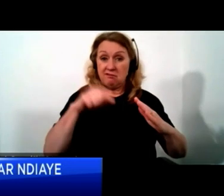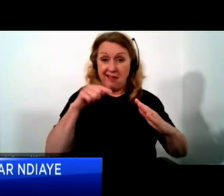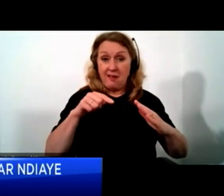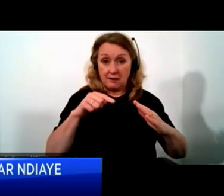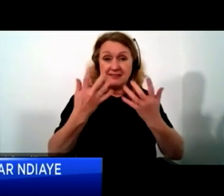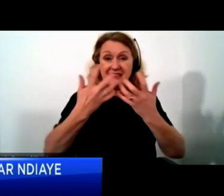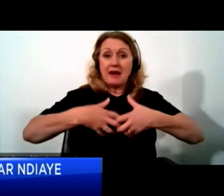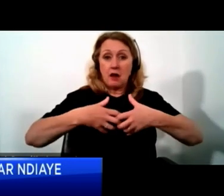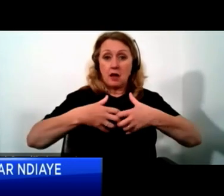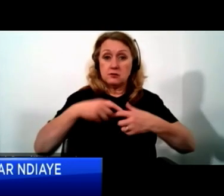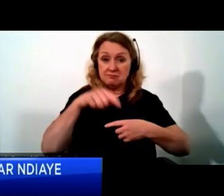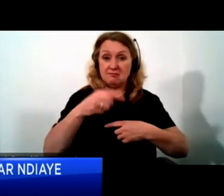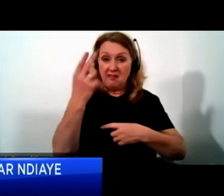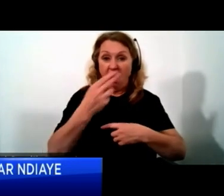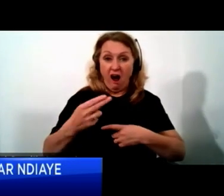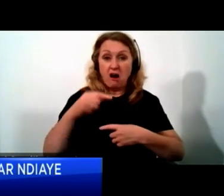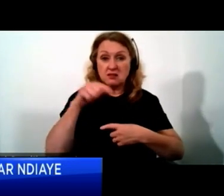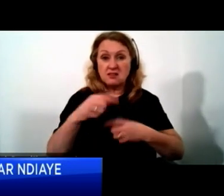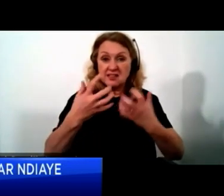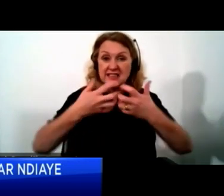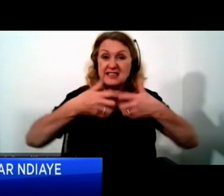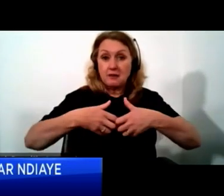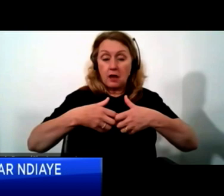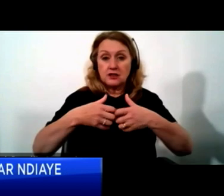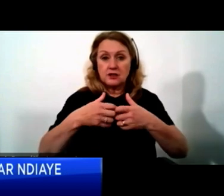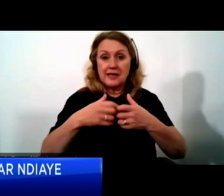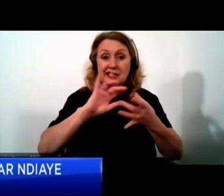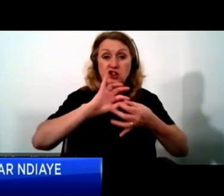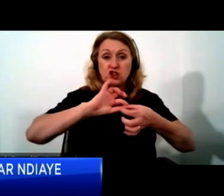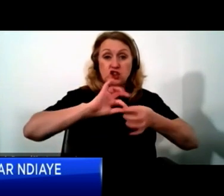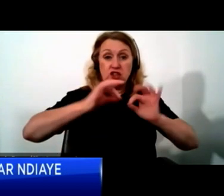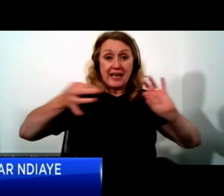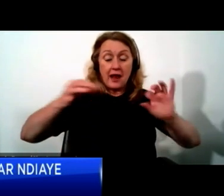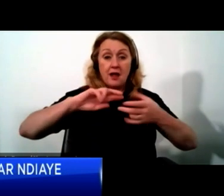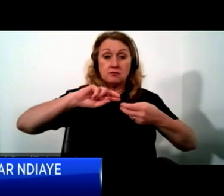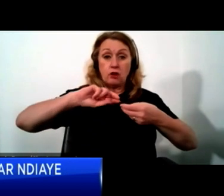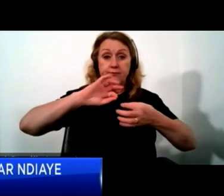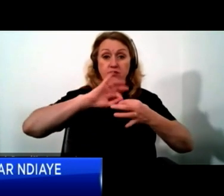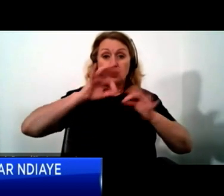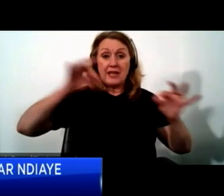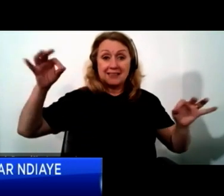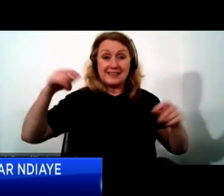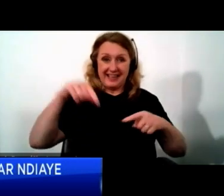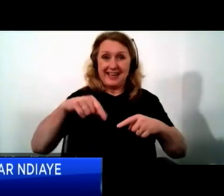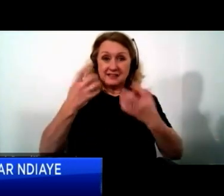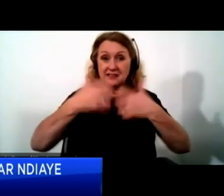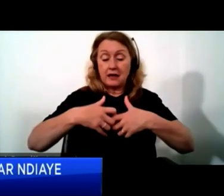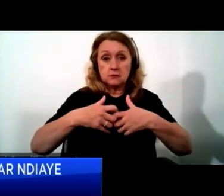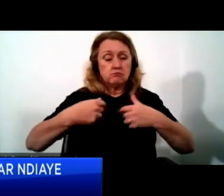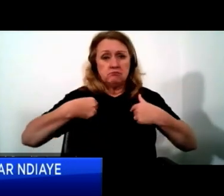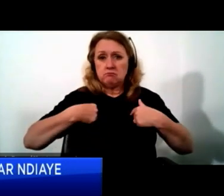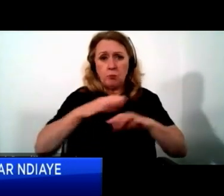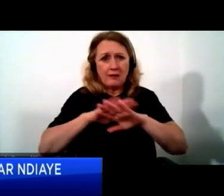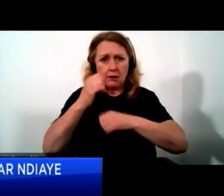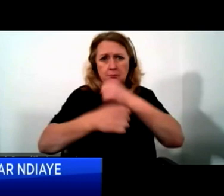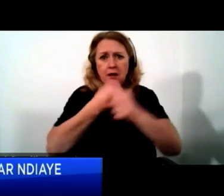technology. Art is technology. Genetics is technology. Ours is not to become something